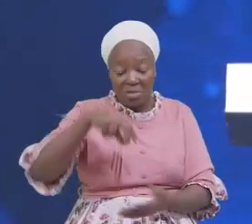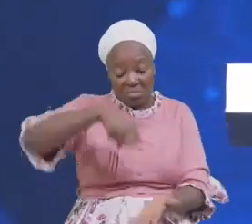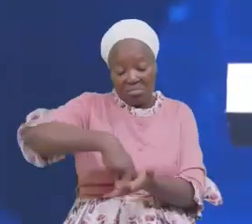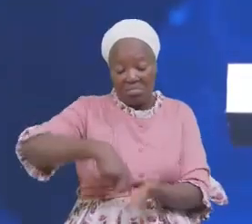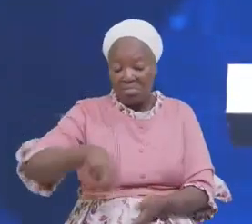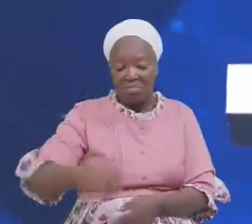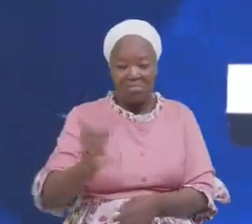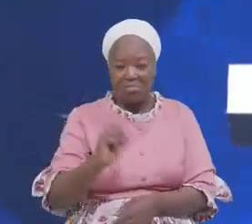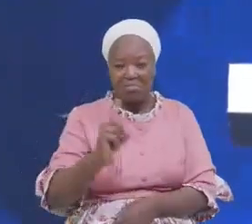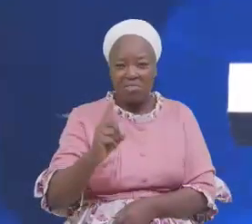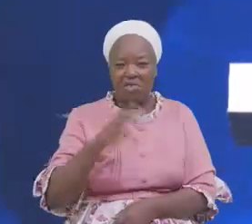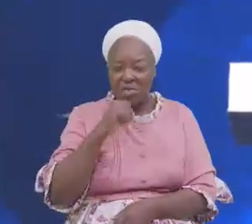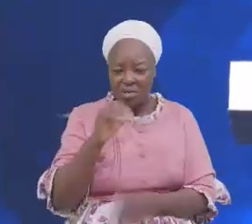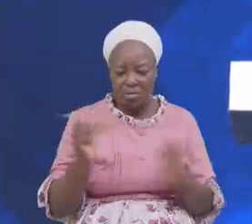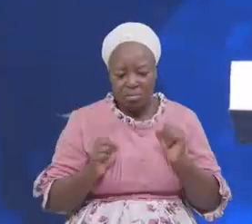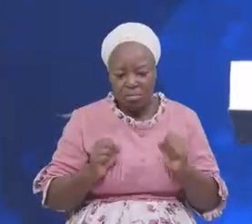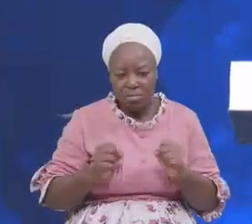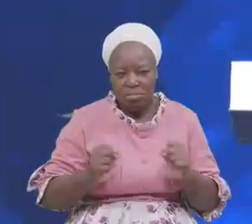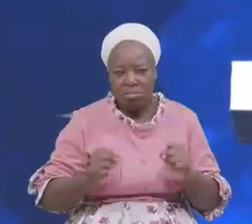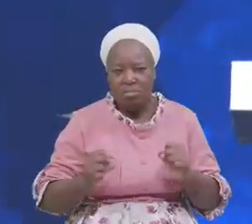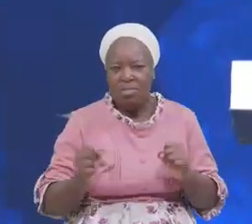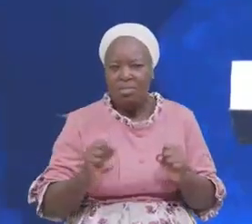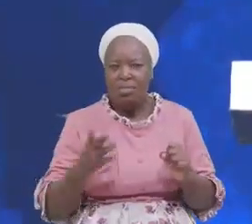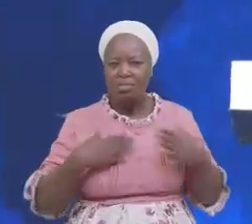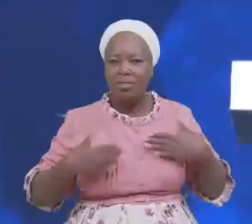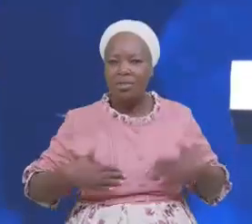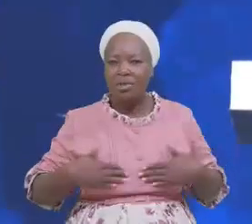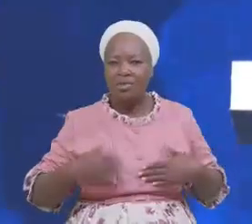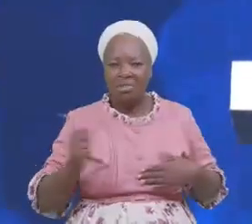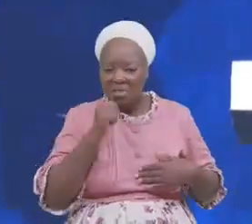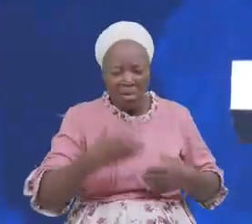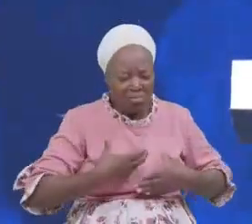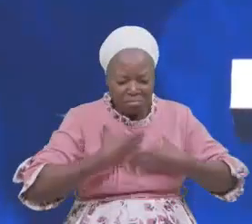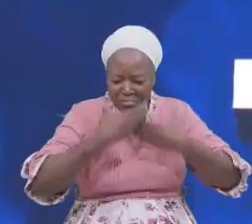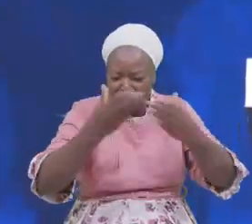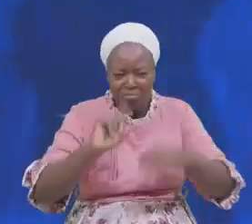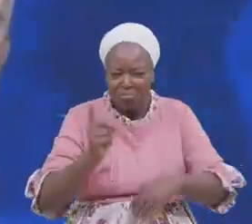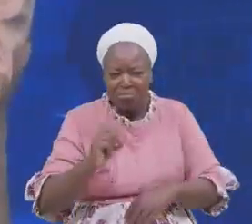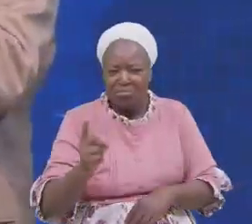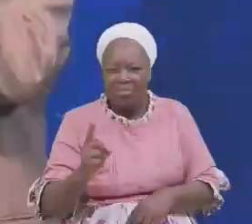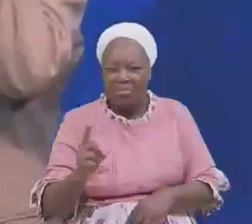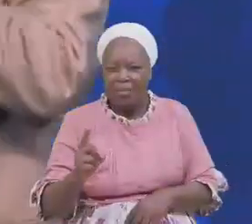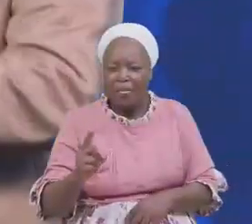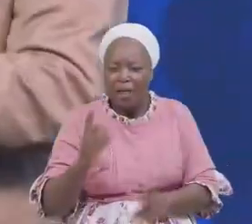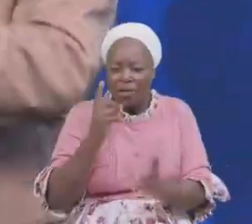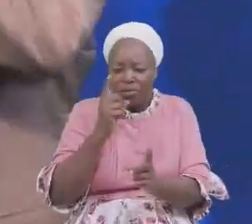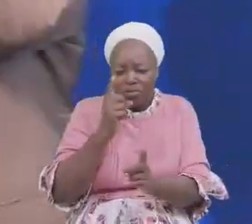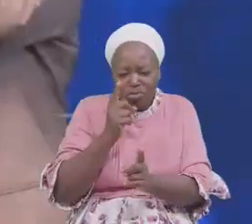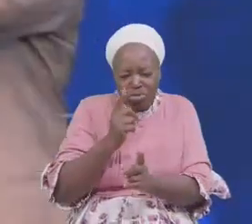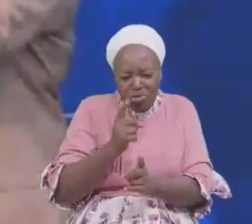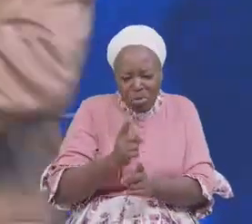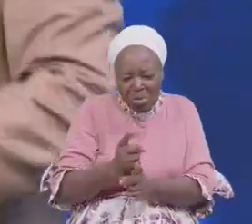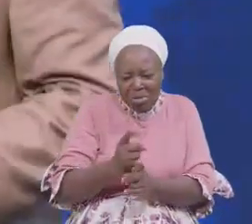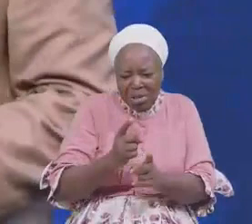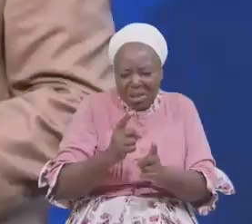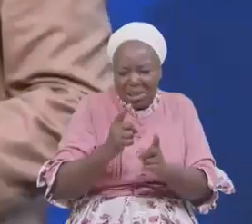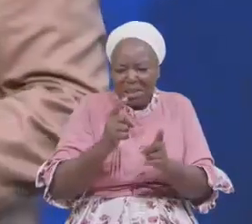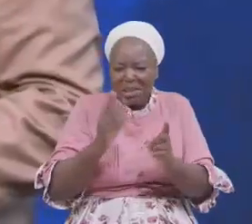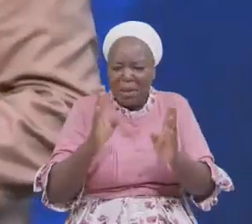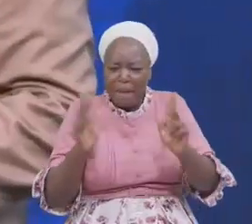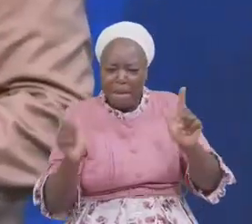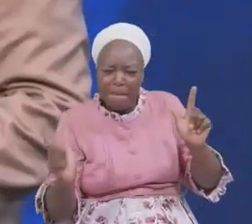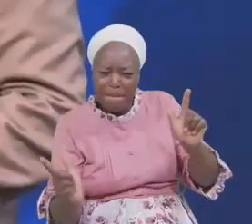wasn't shaking the body. He wasn't shouting. Just meeting